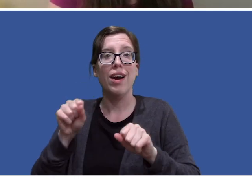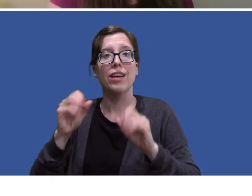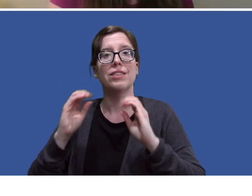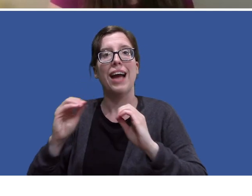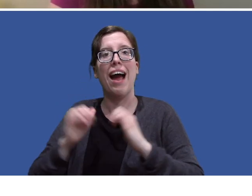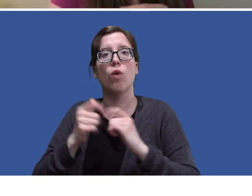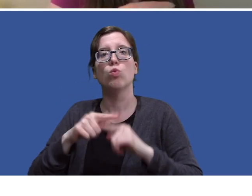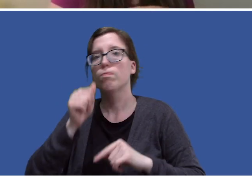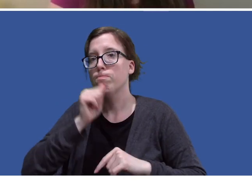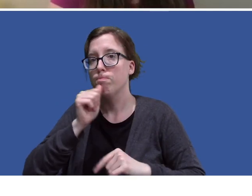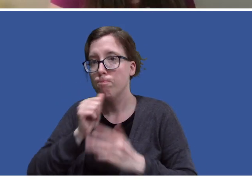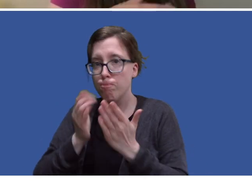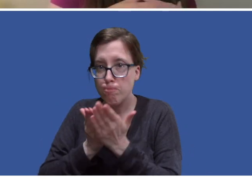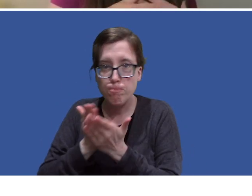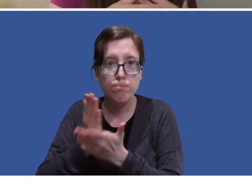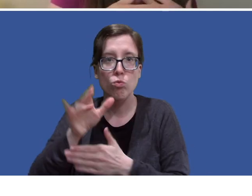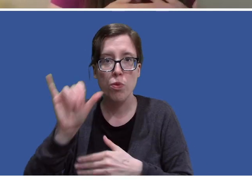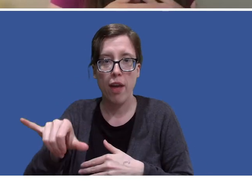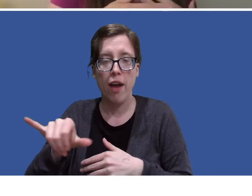or she needs.